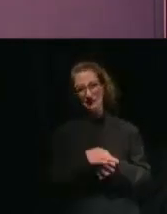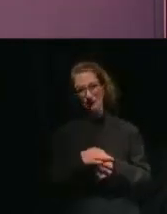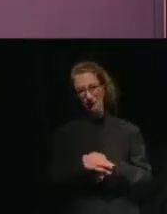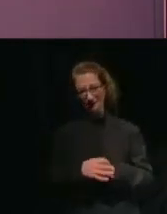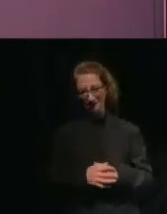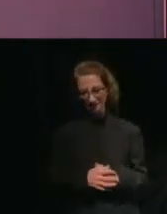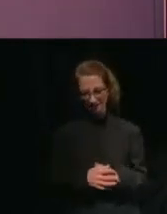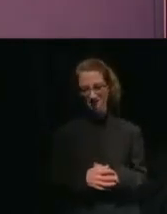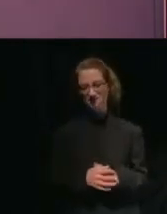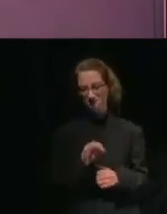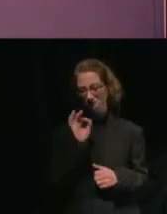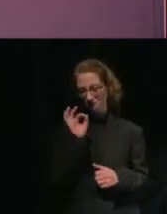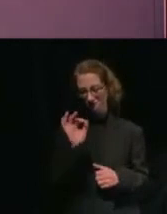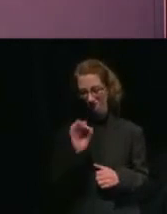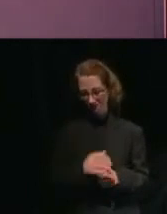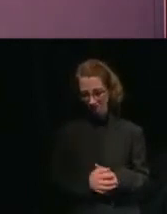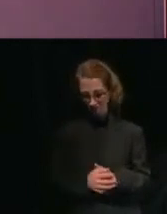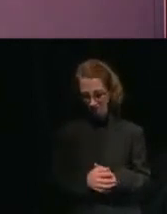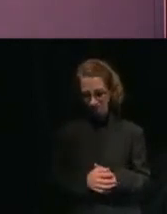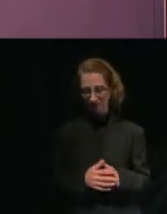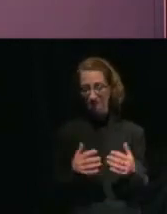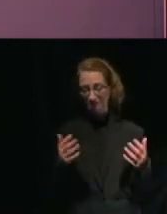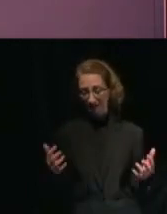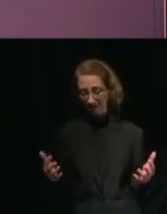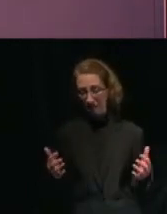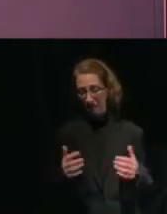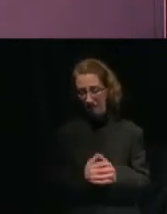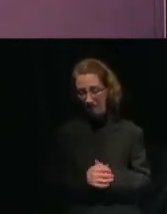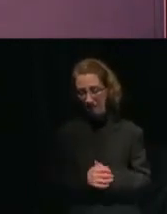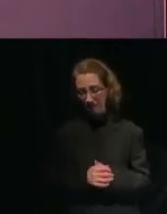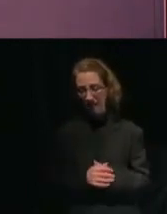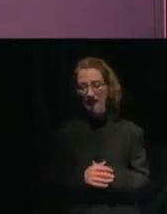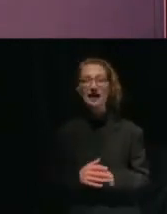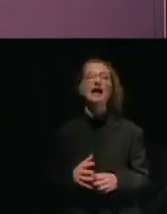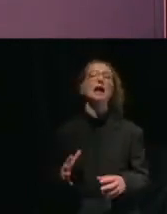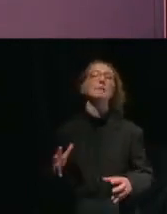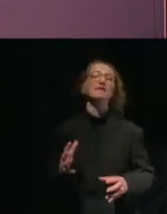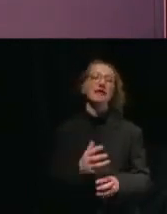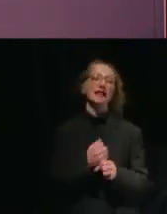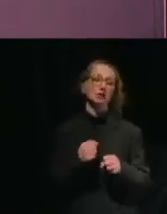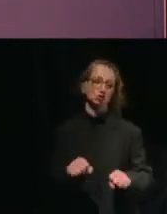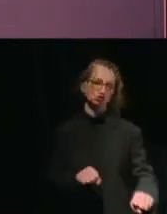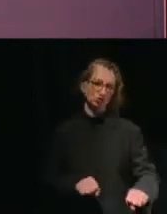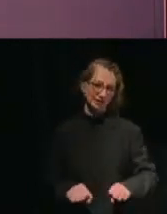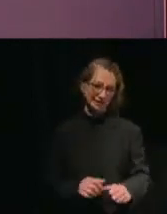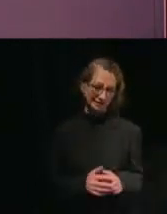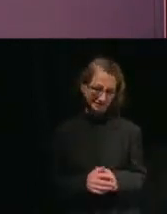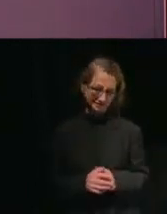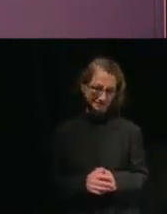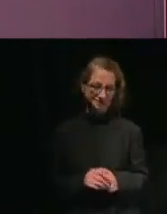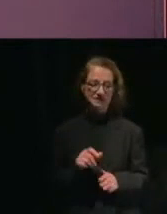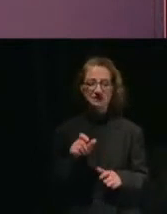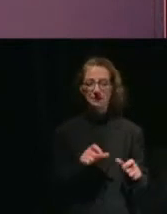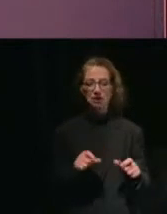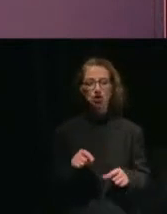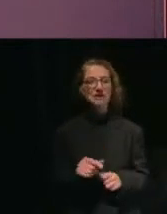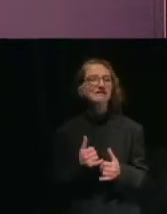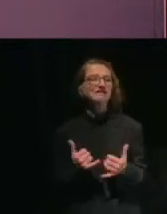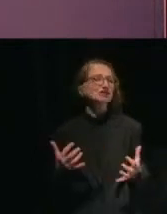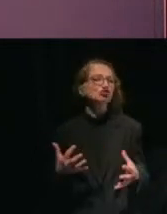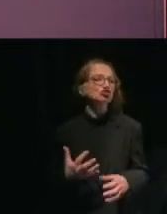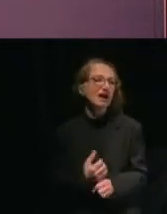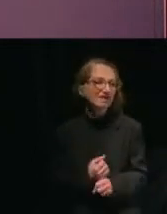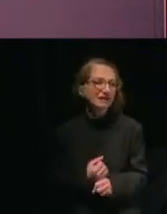All right, I'm probably already running late, but I'm going to try to speed things up. 4 minutes, okay. So the strategy